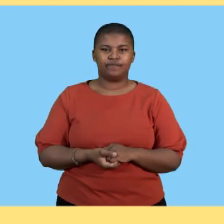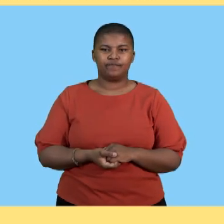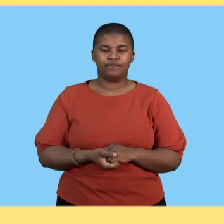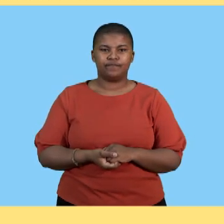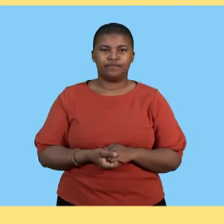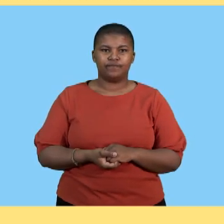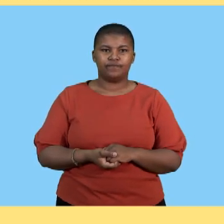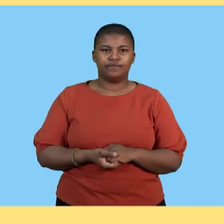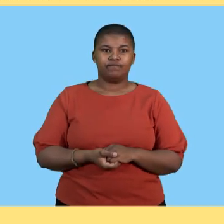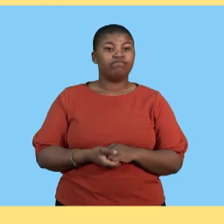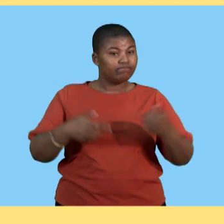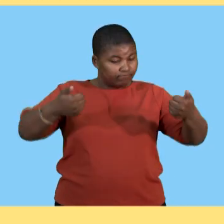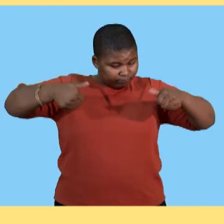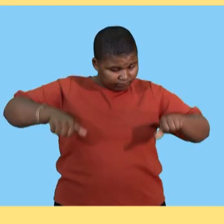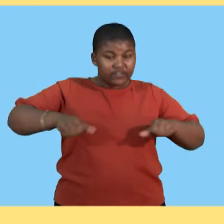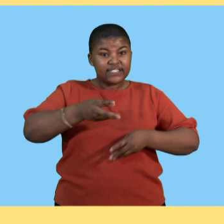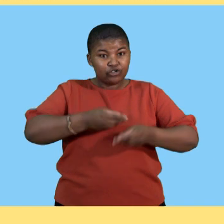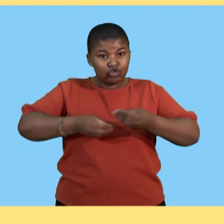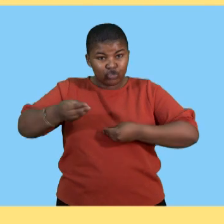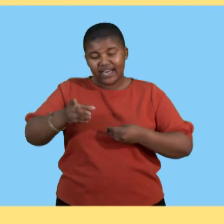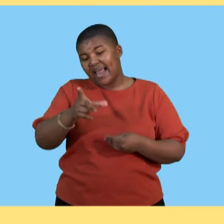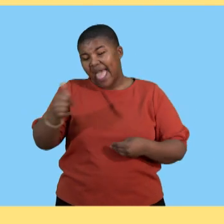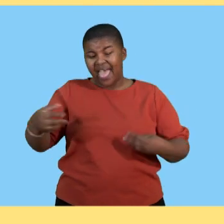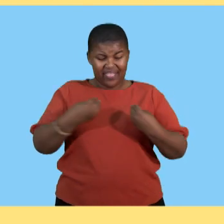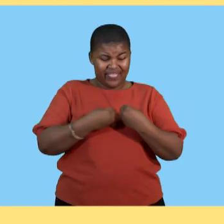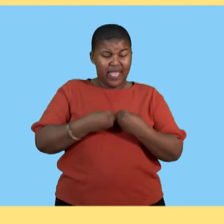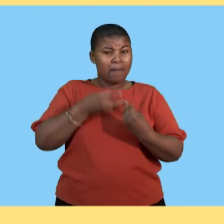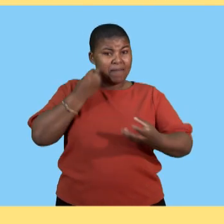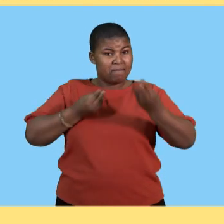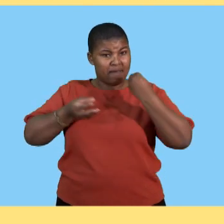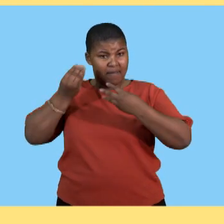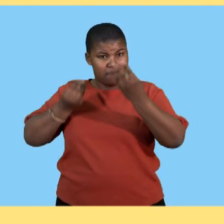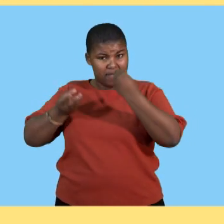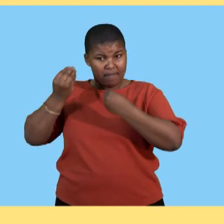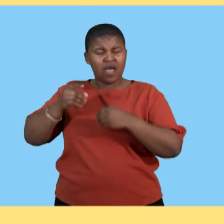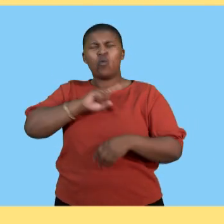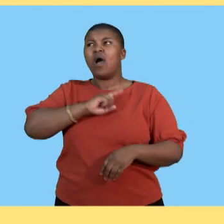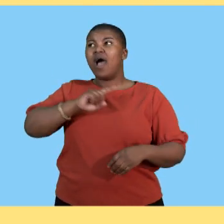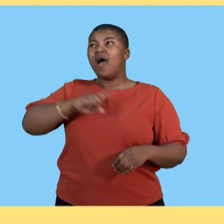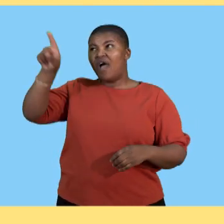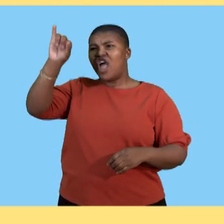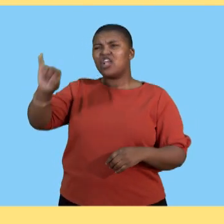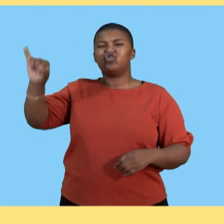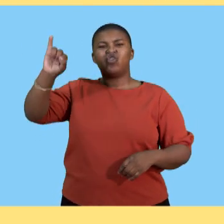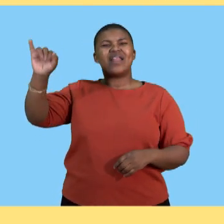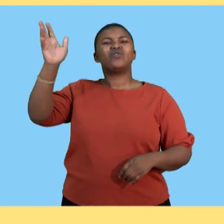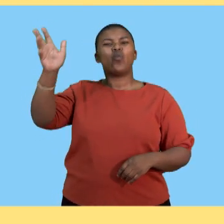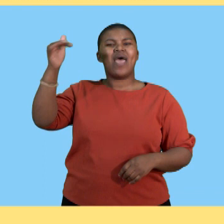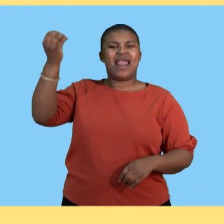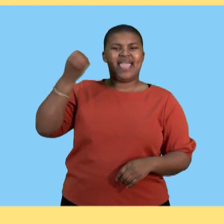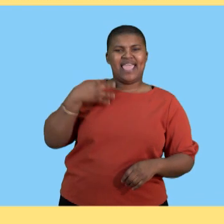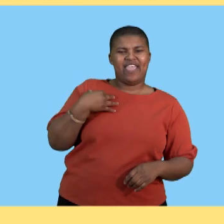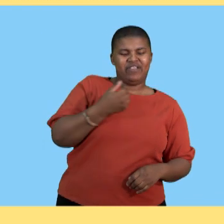54,000. Then we come to trade and other receivables because they said the insurance company will